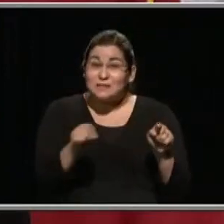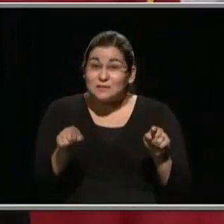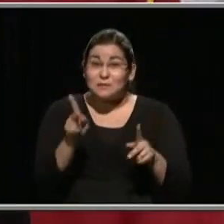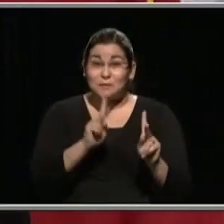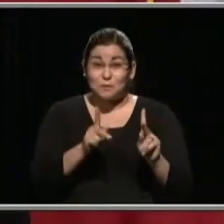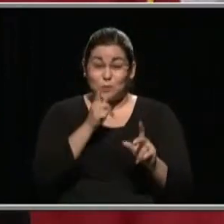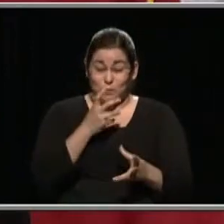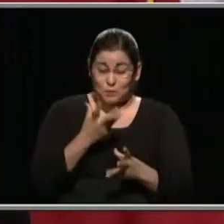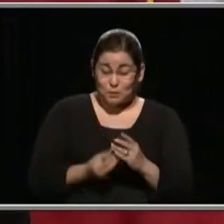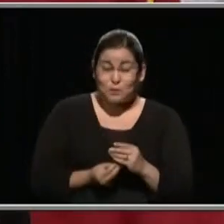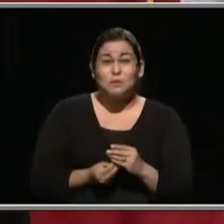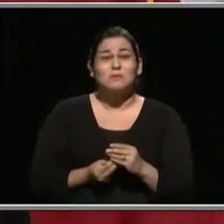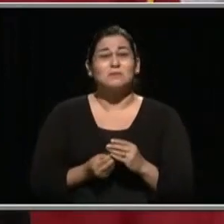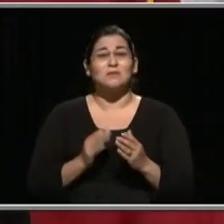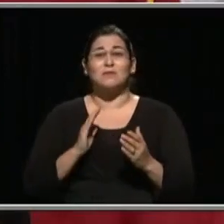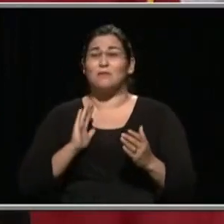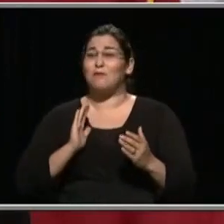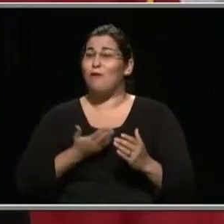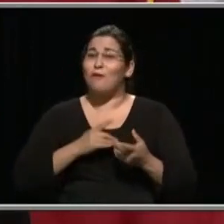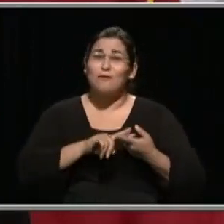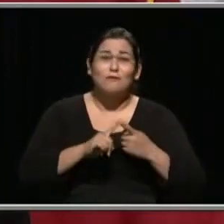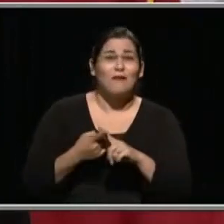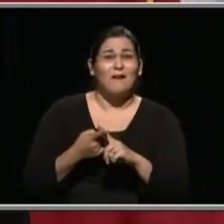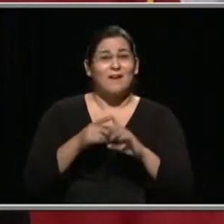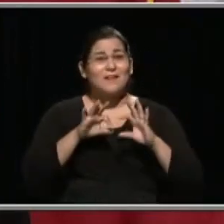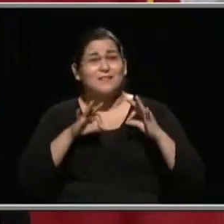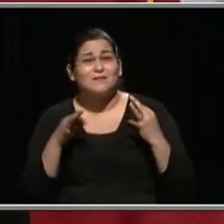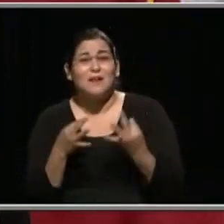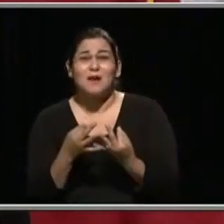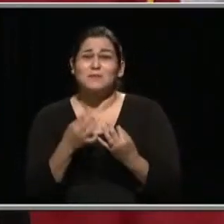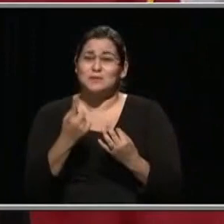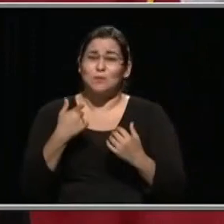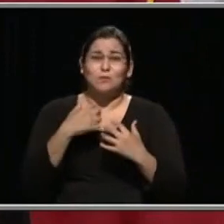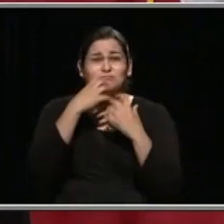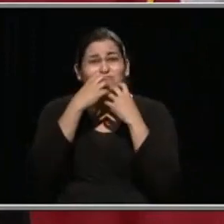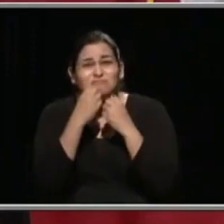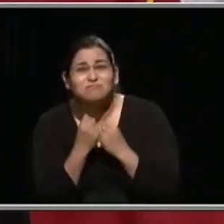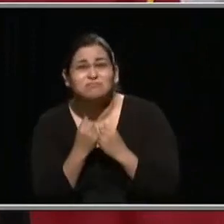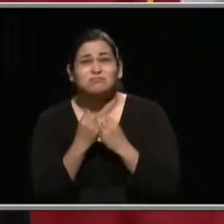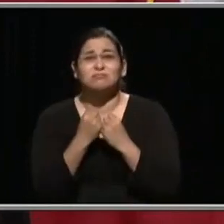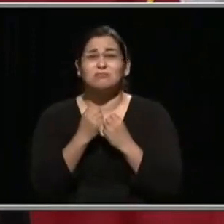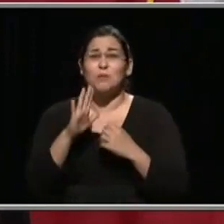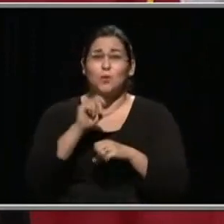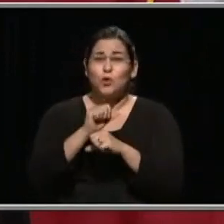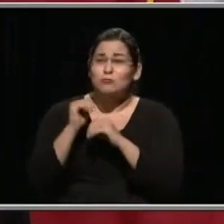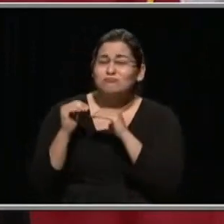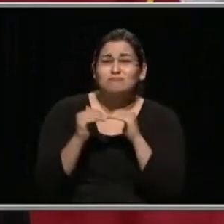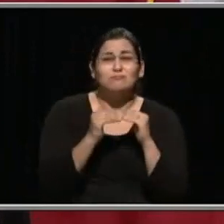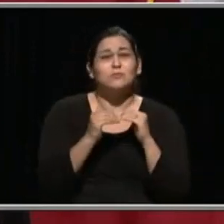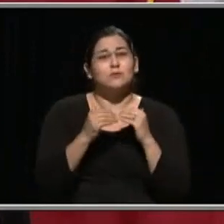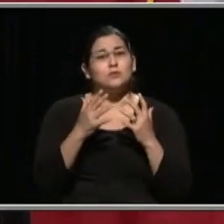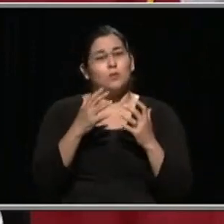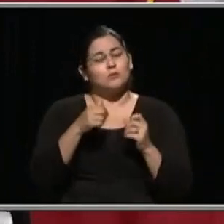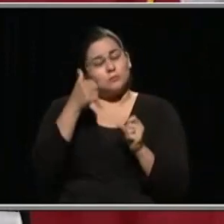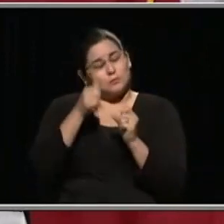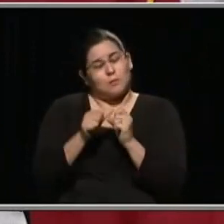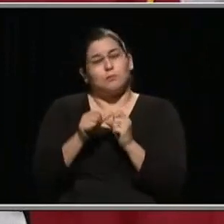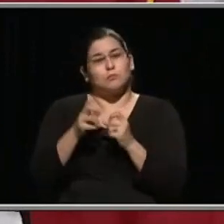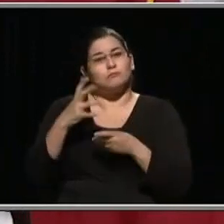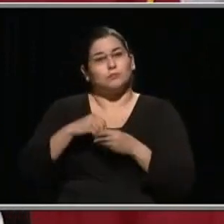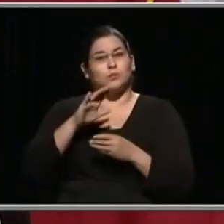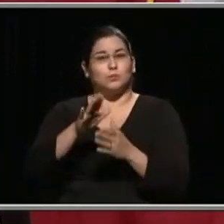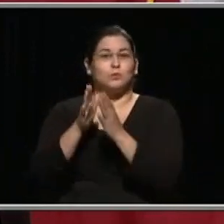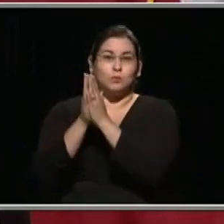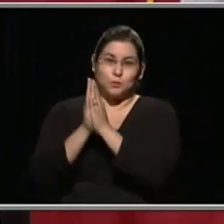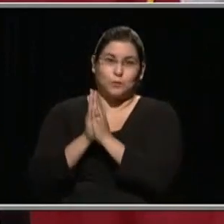have lost is a neighbor, a loved one, a friend, a family member, a colleague, and keep them and their families